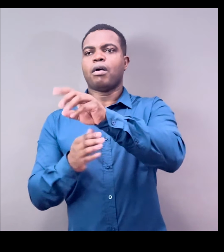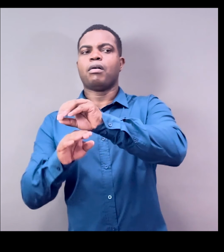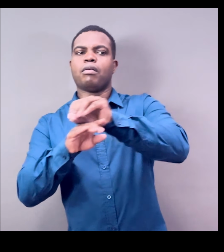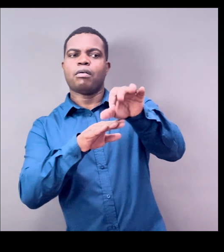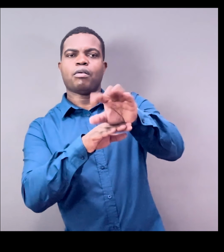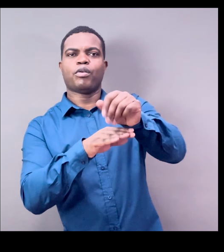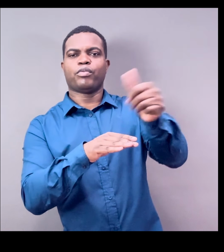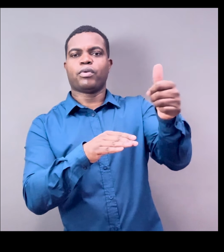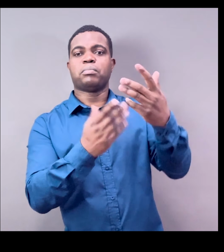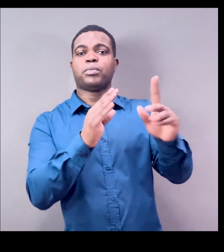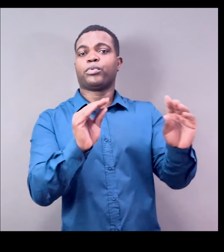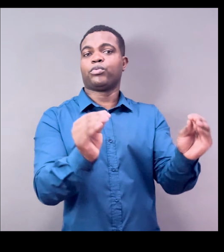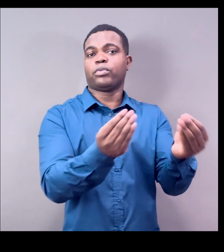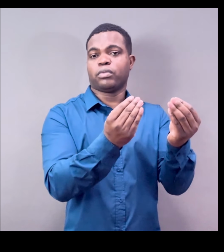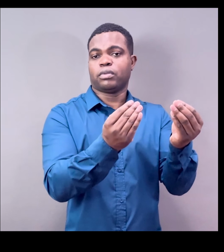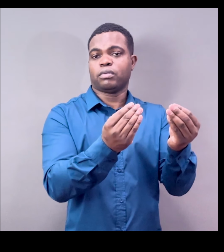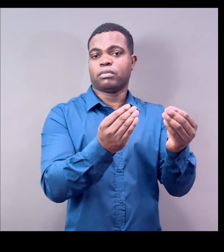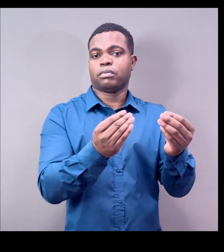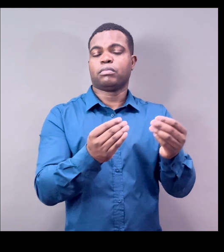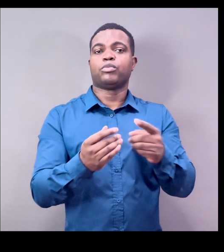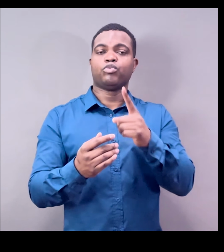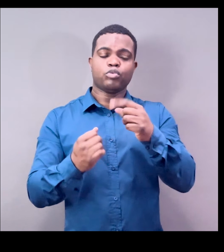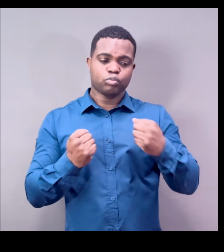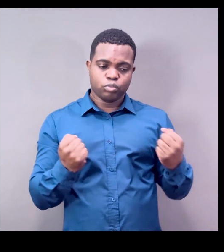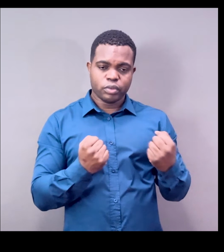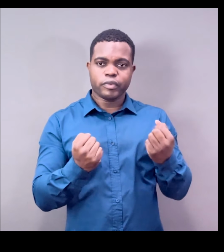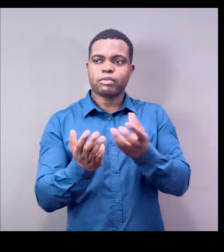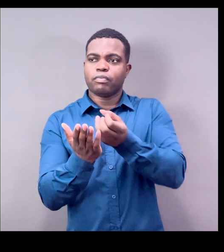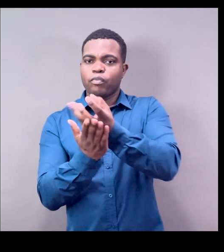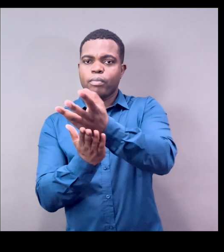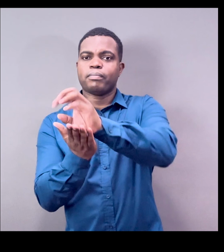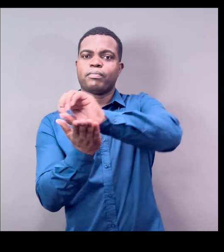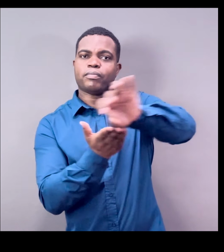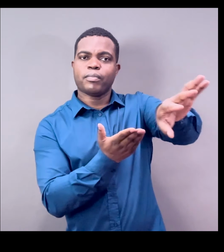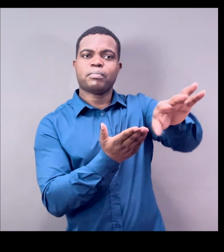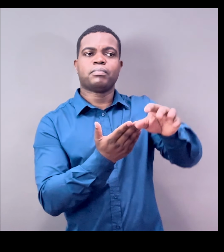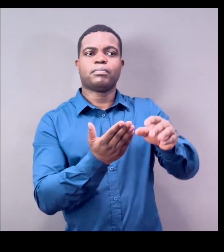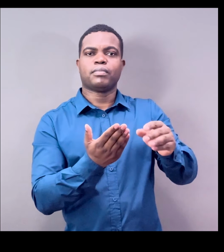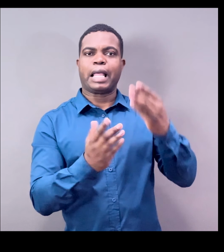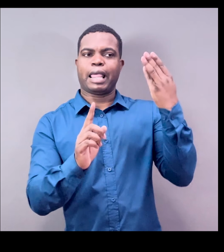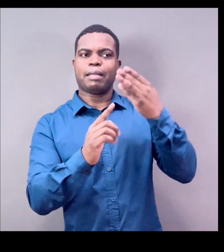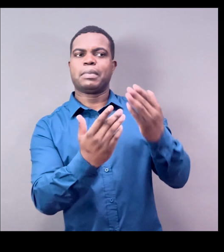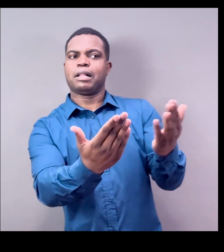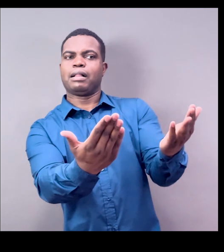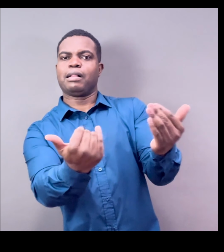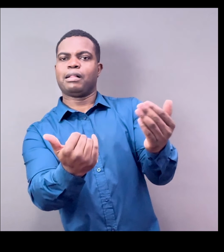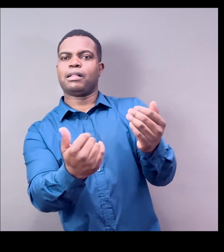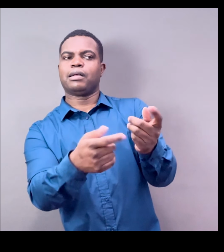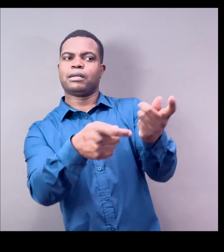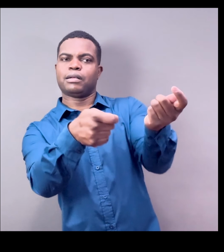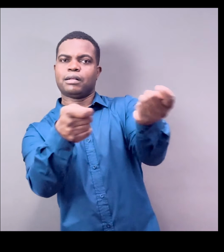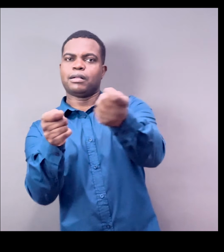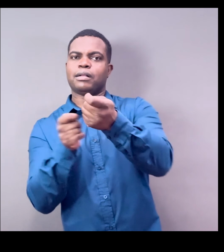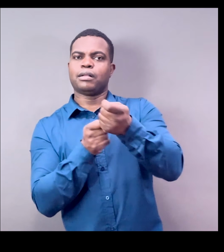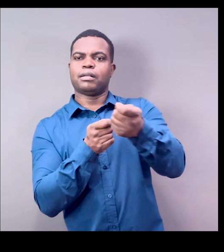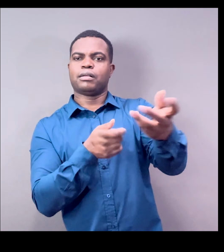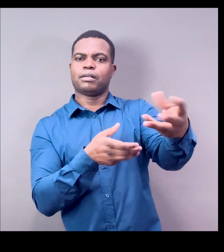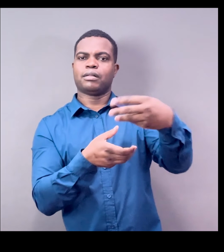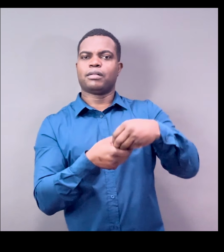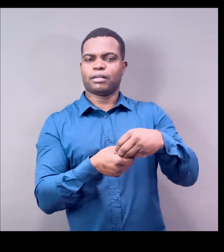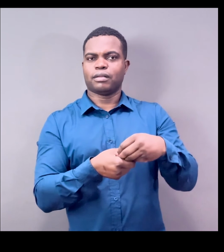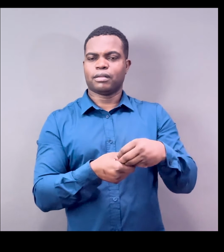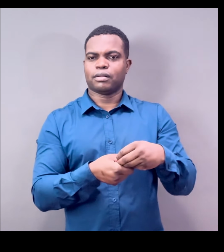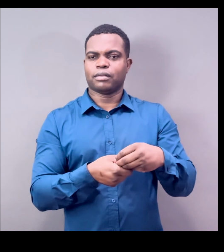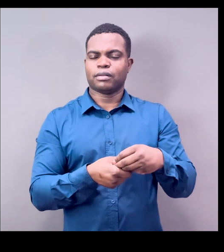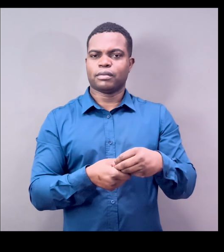young people about whatever you are doing and start attracting them, even though they don't have that high